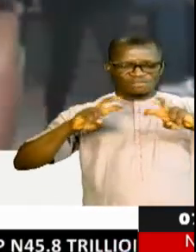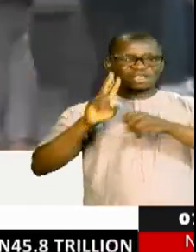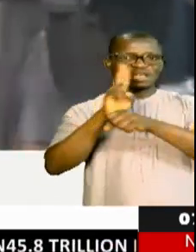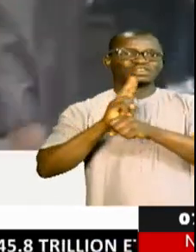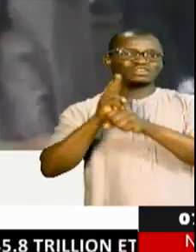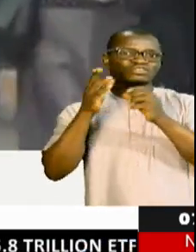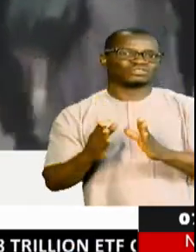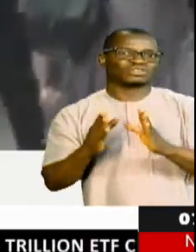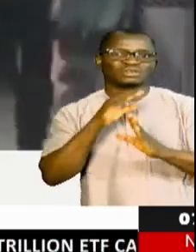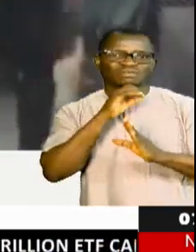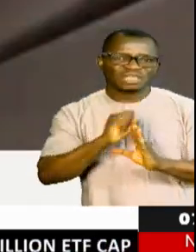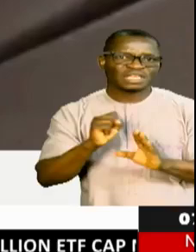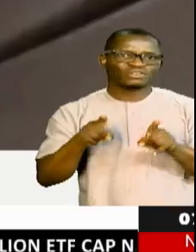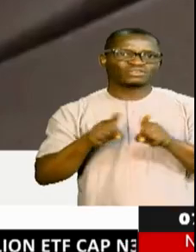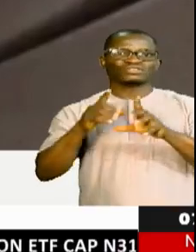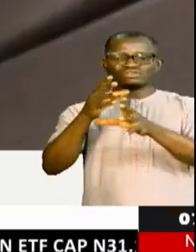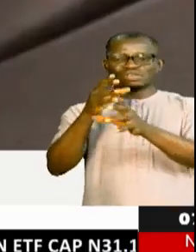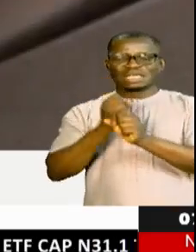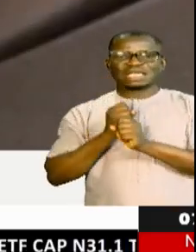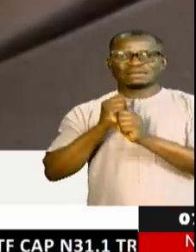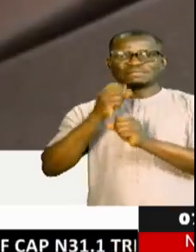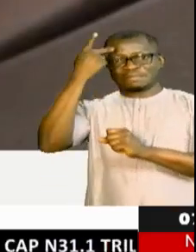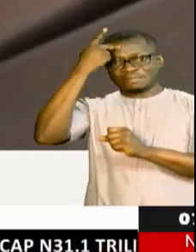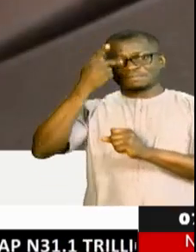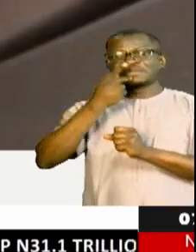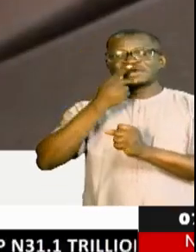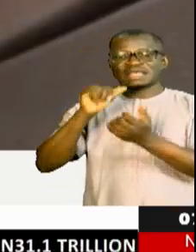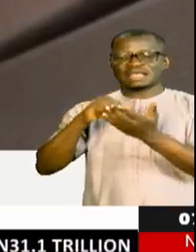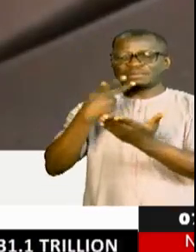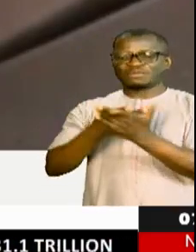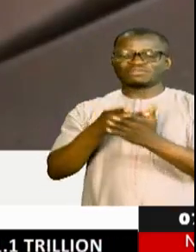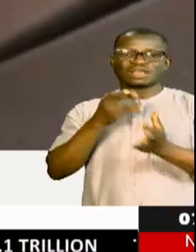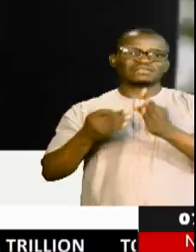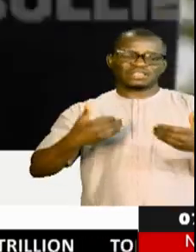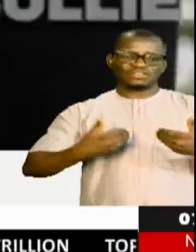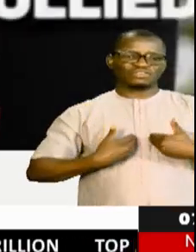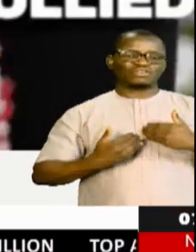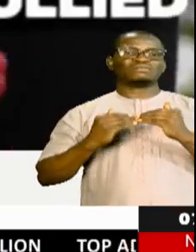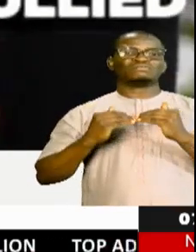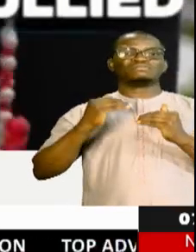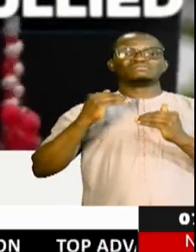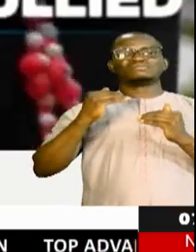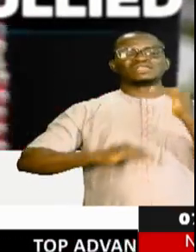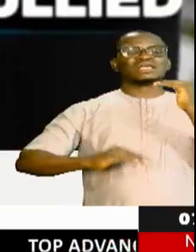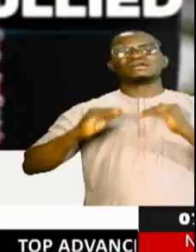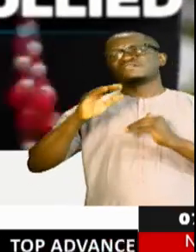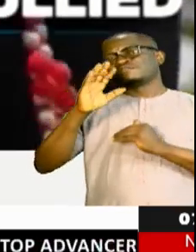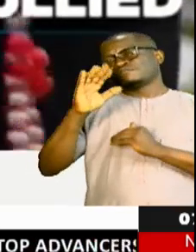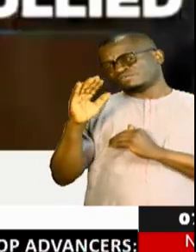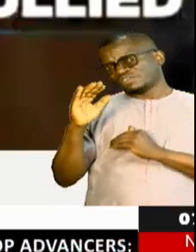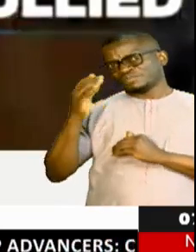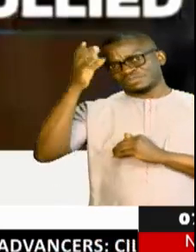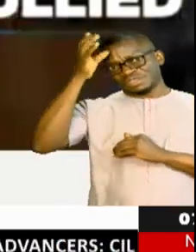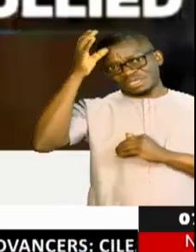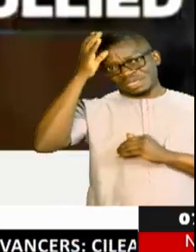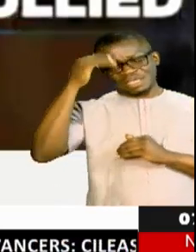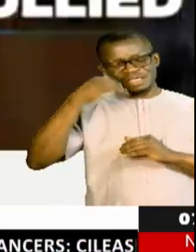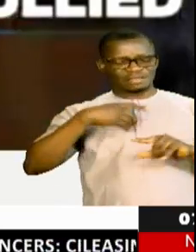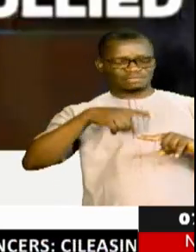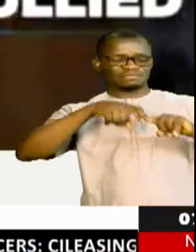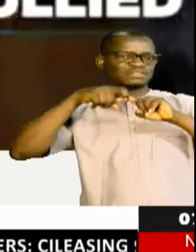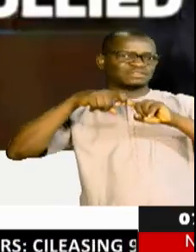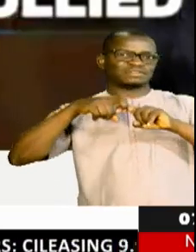ages and obtain parental consent if they are younger than 15. China has restricted access for minors